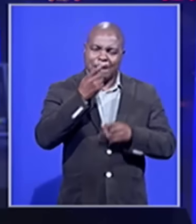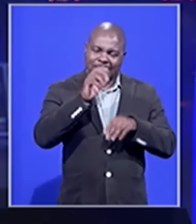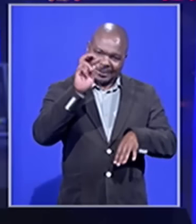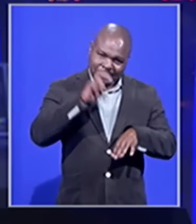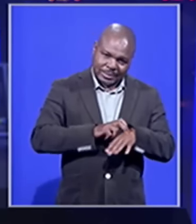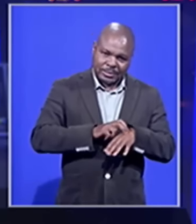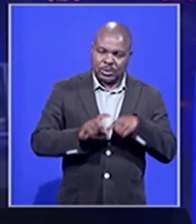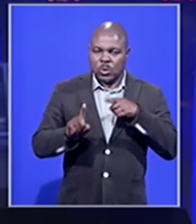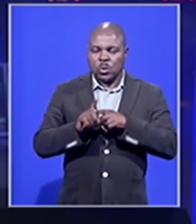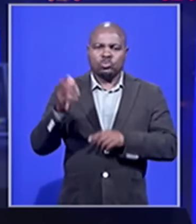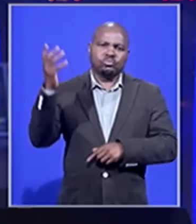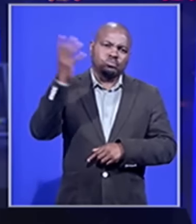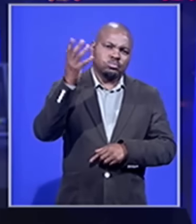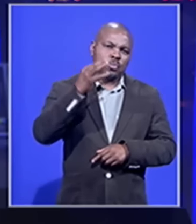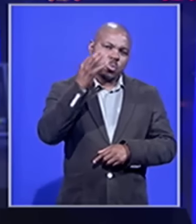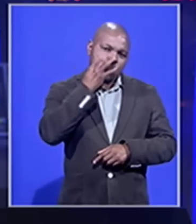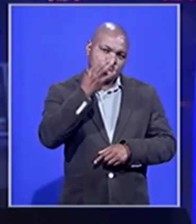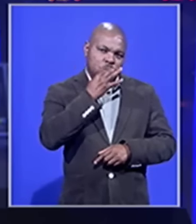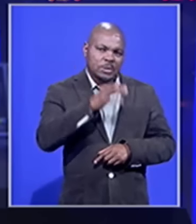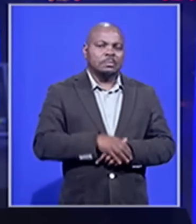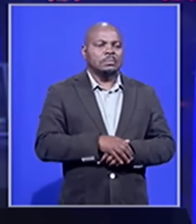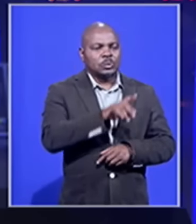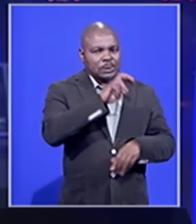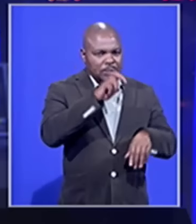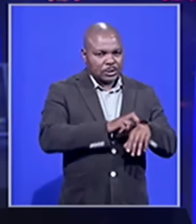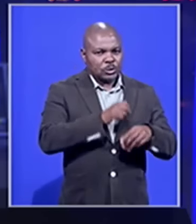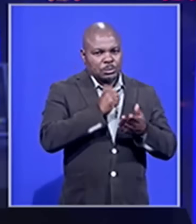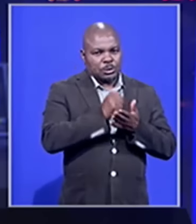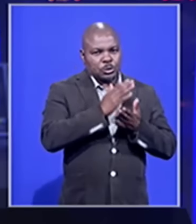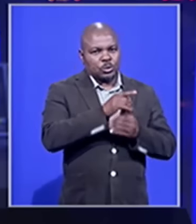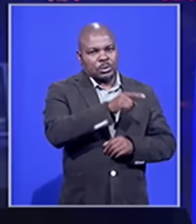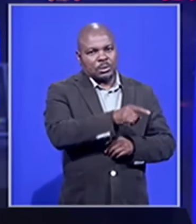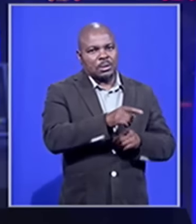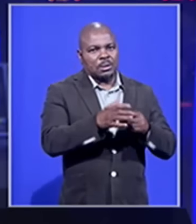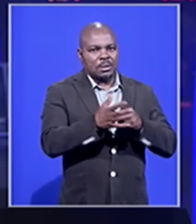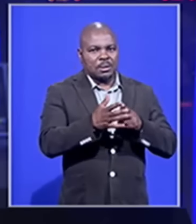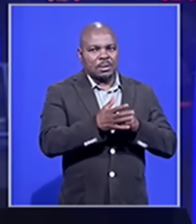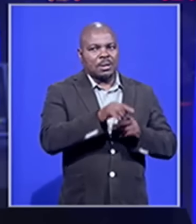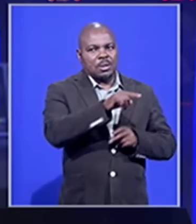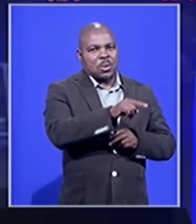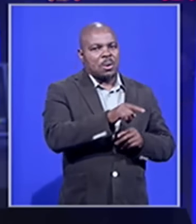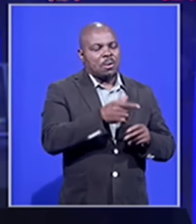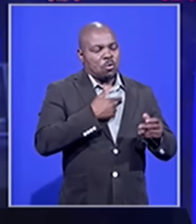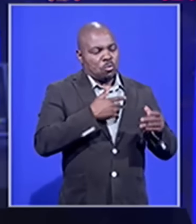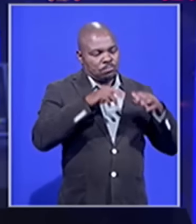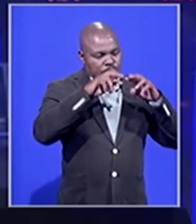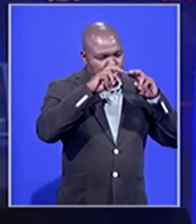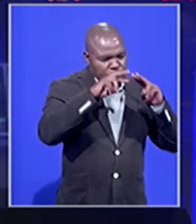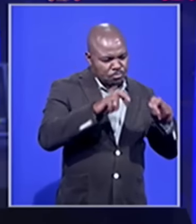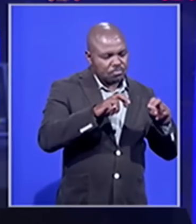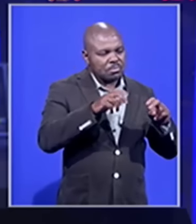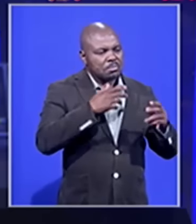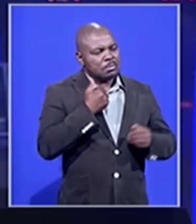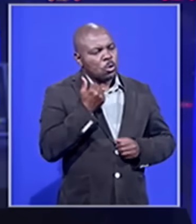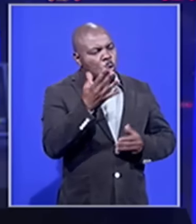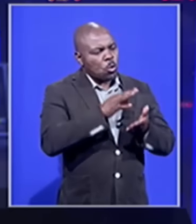Komora Legoko o tobokeditse ntlha ya hore ho lokela hore ho be le taolo e phethahetseng ya ditjhelete ka lebaka la diphuputso tsa kabo ya